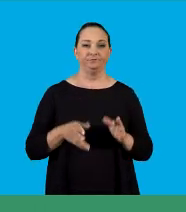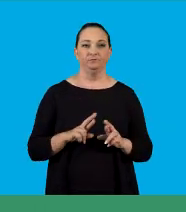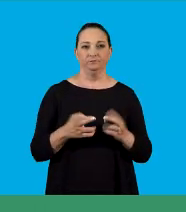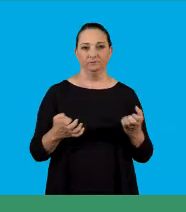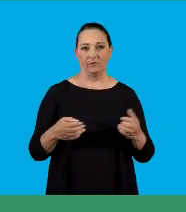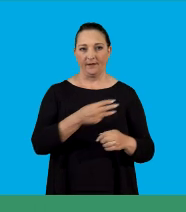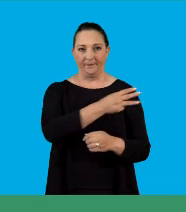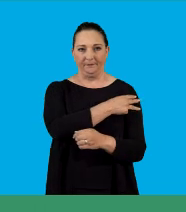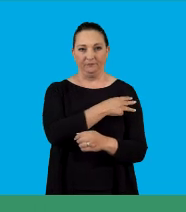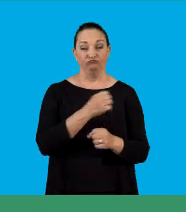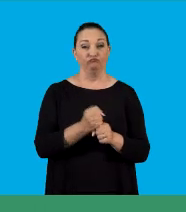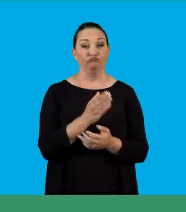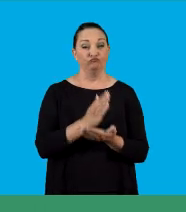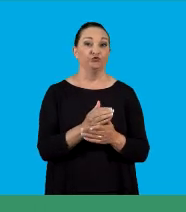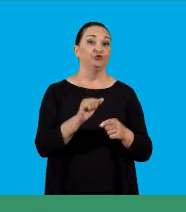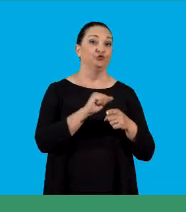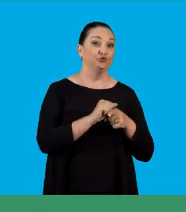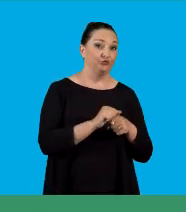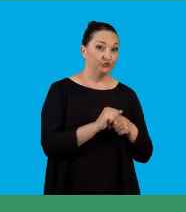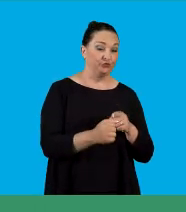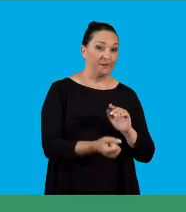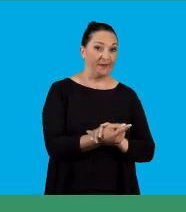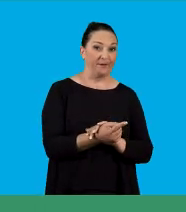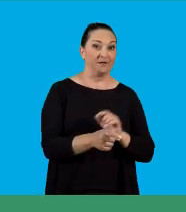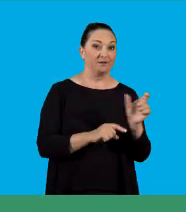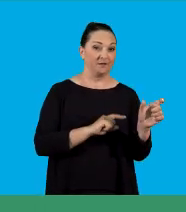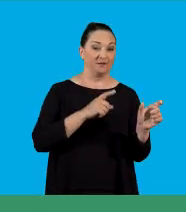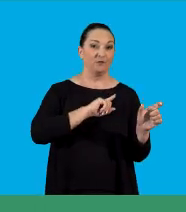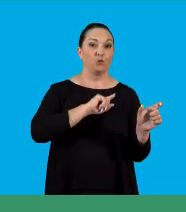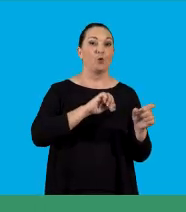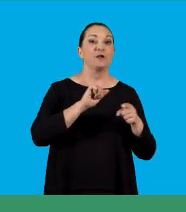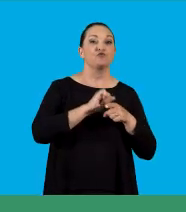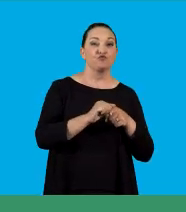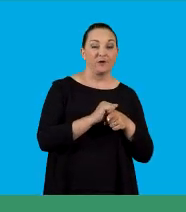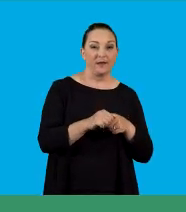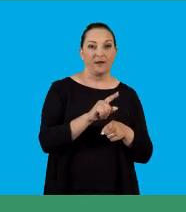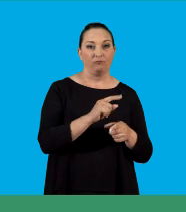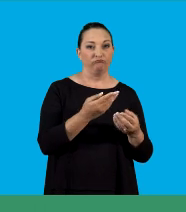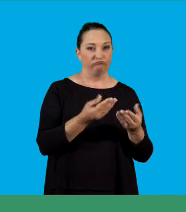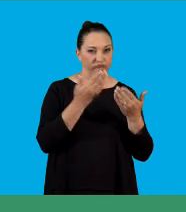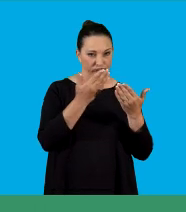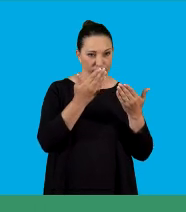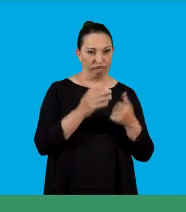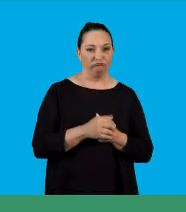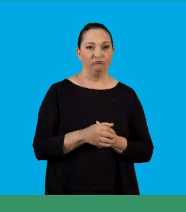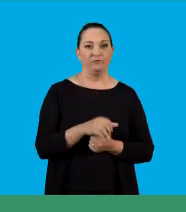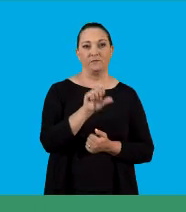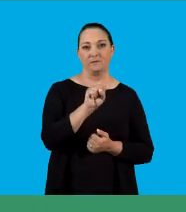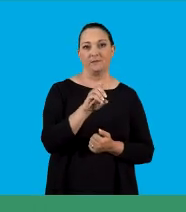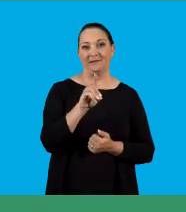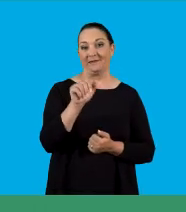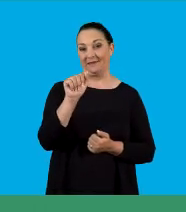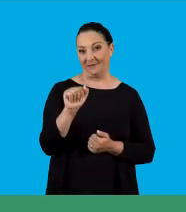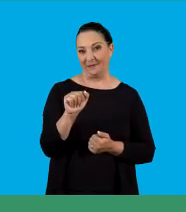ensure training is formalized. Like I said, training is your keyword. Therefore, what comes to mind? It's SDA. What